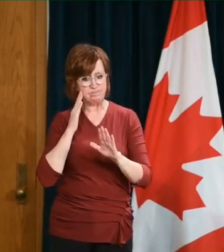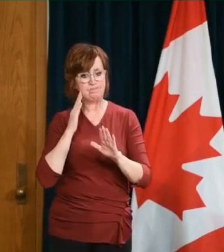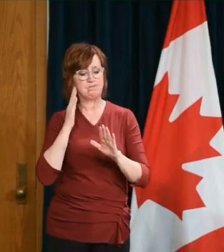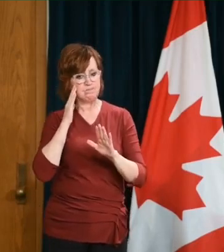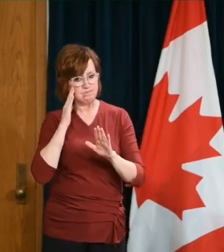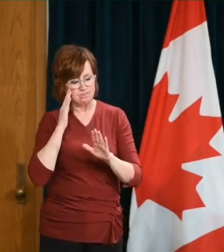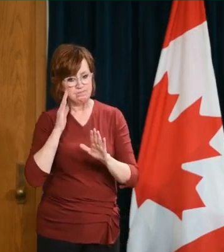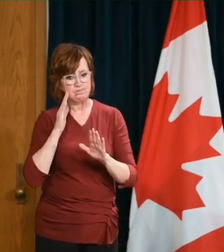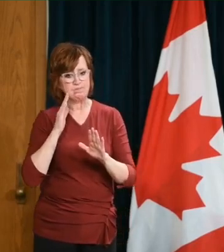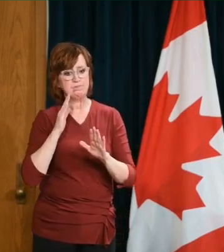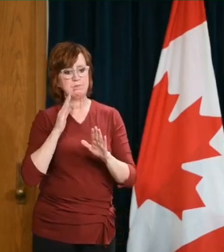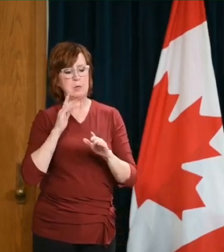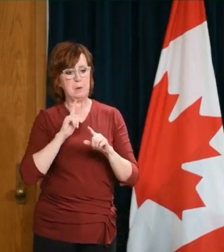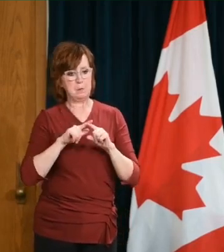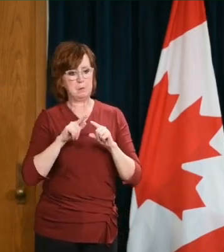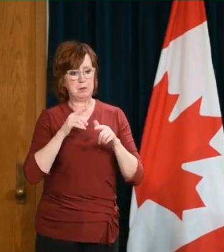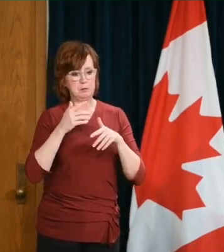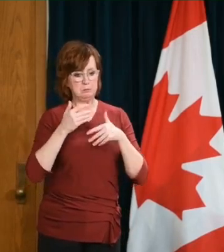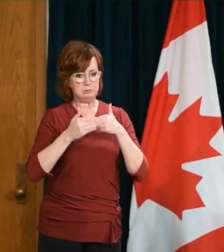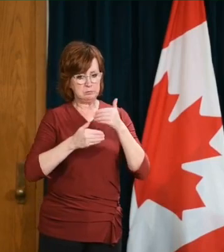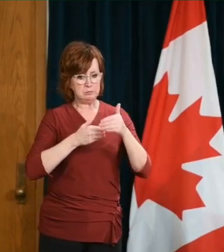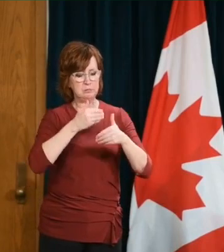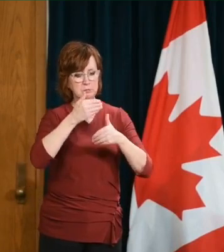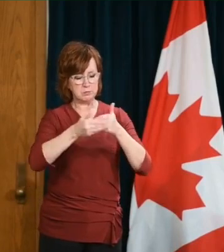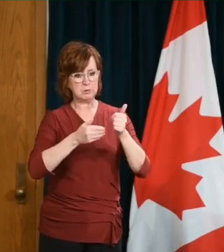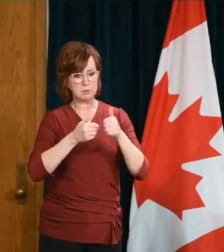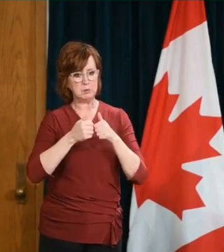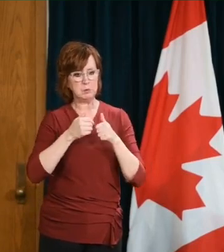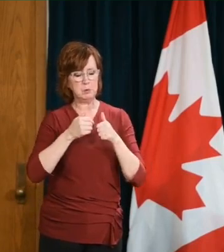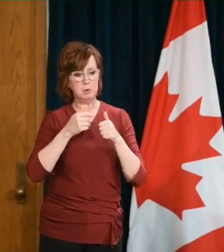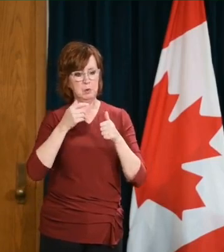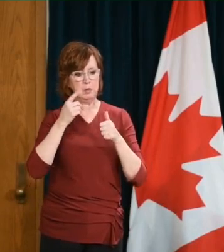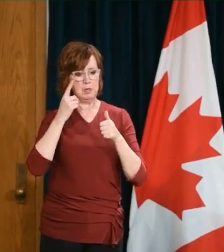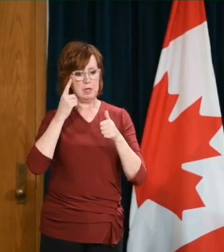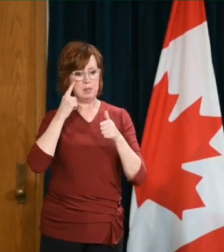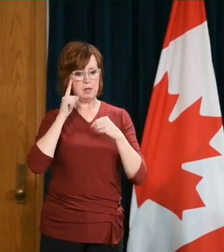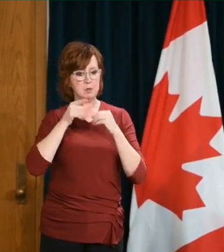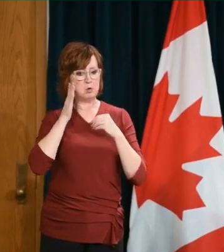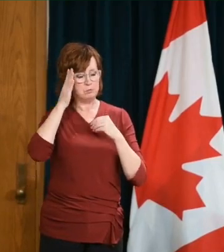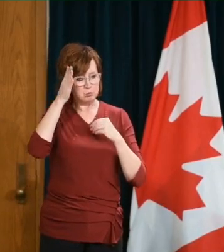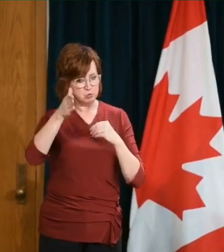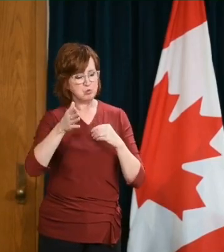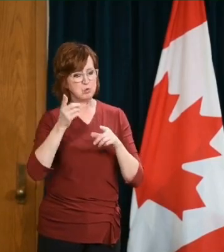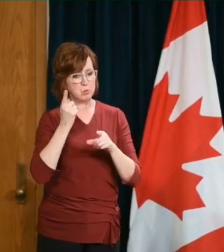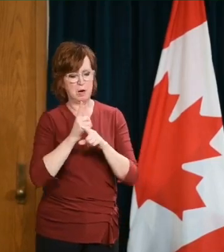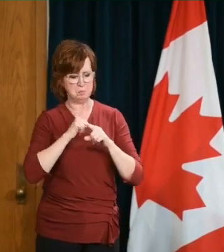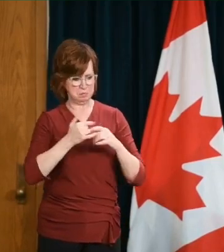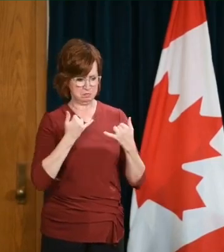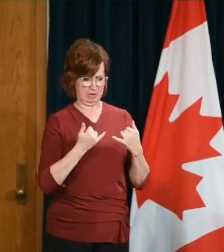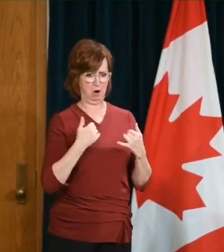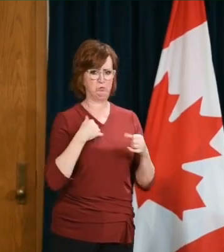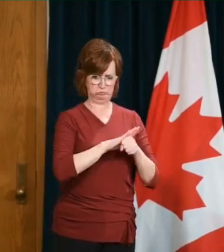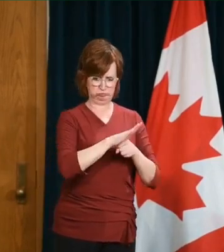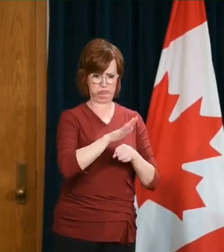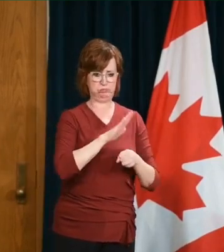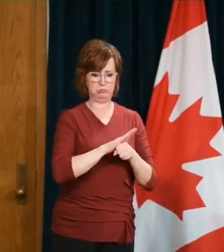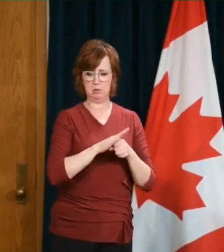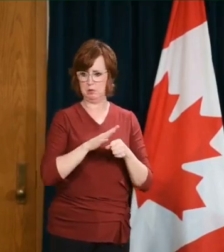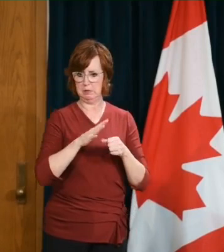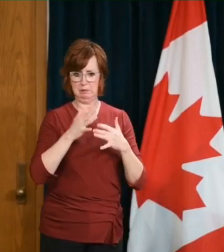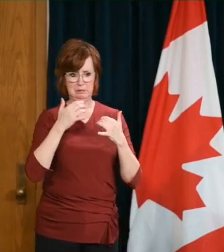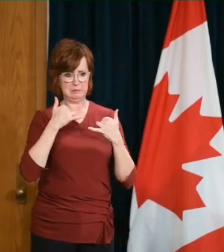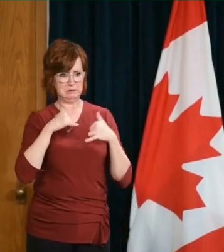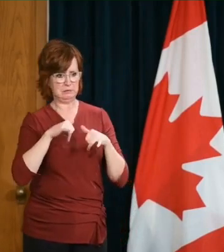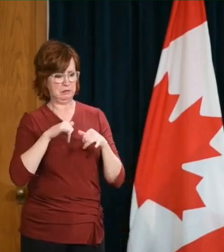forward with our planning as well as our response to the COVID surge. But to the Premier's point, there's lots of activity going on